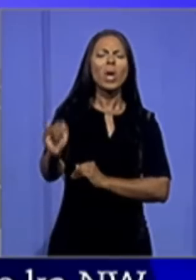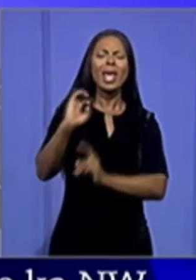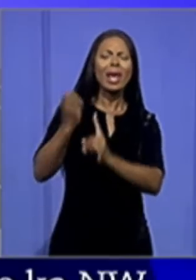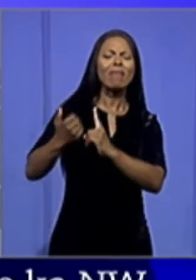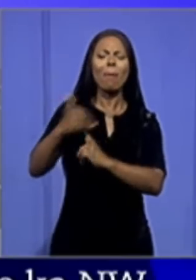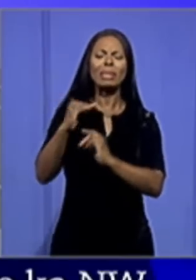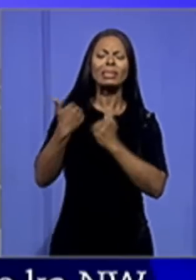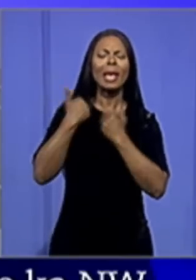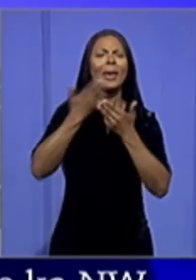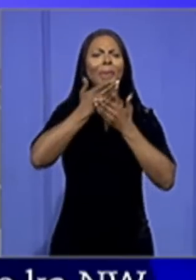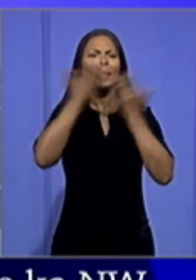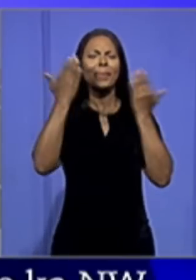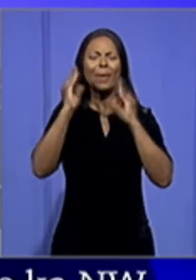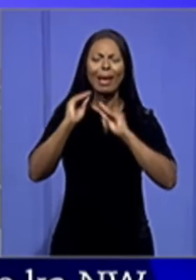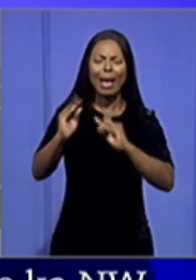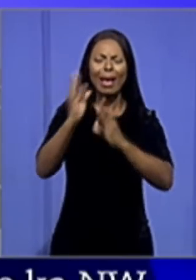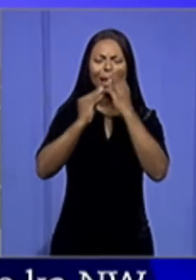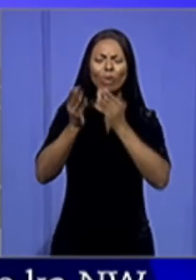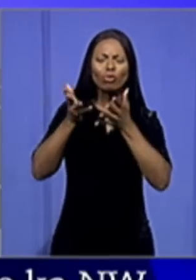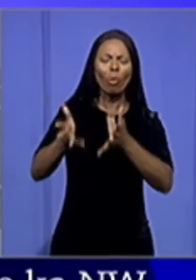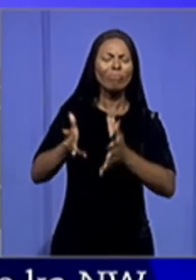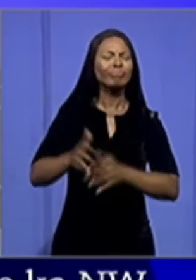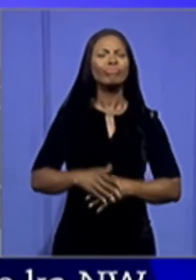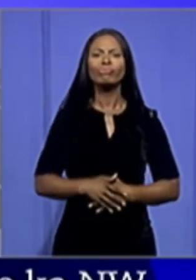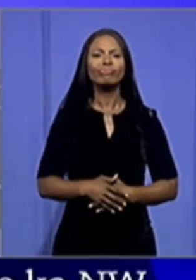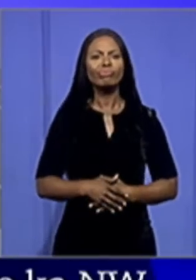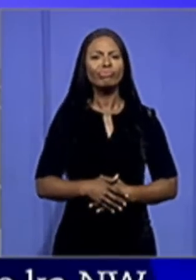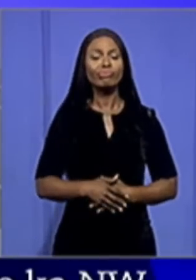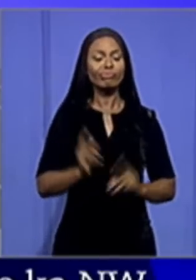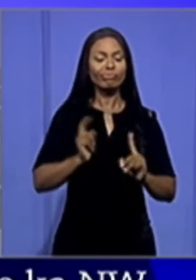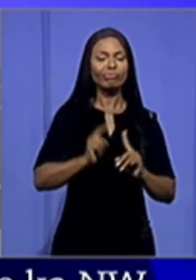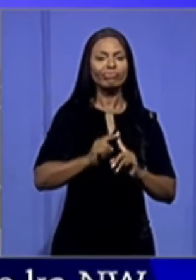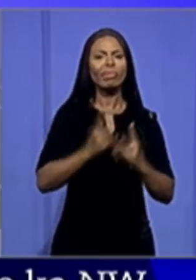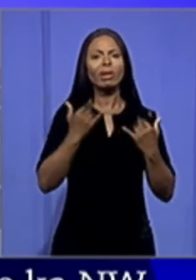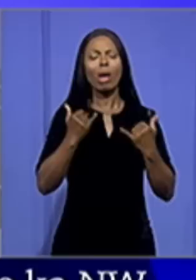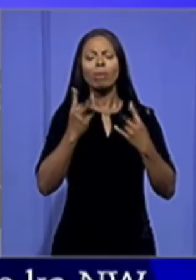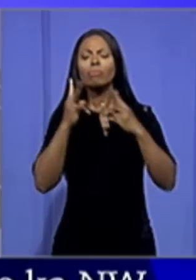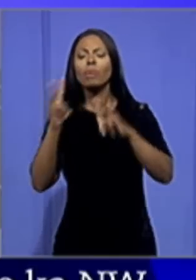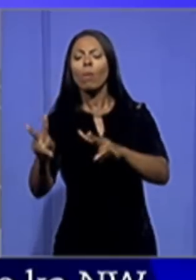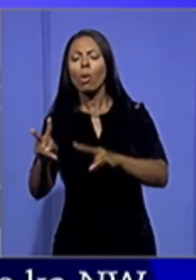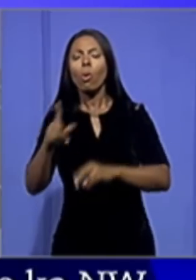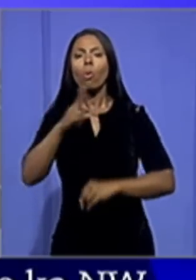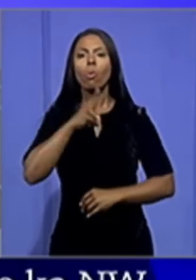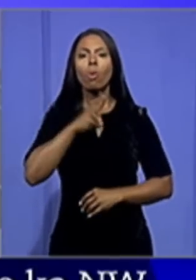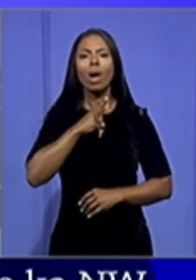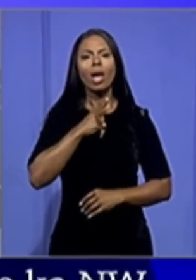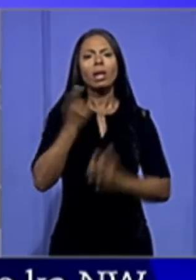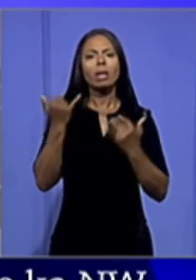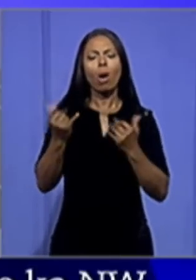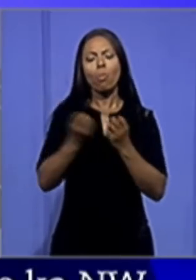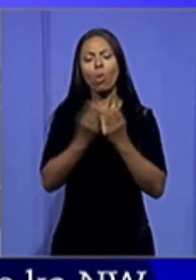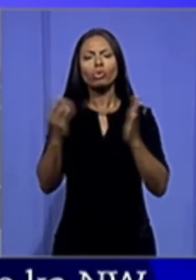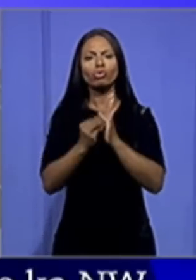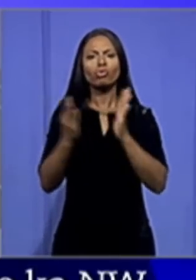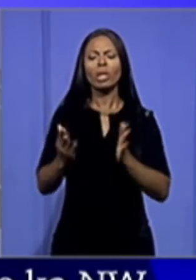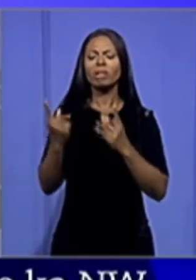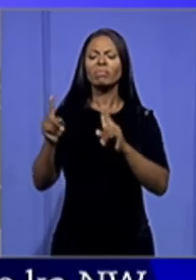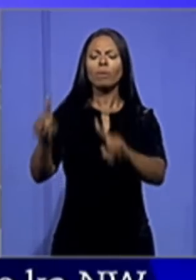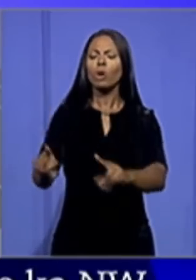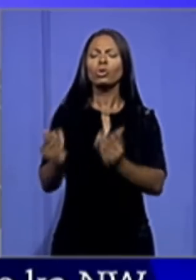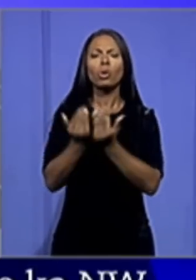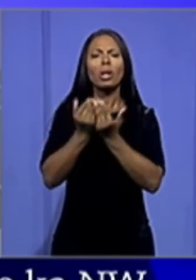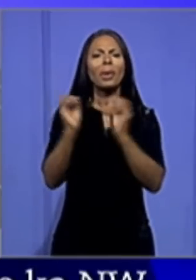le go ithuta ka tshwanelo. Ketelo ya gagwe e tla ka morago ga gore barutwana ba palelwe go tla sekolong